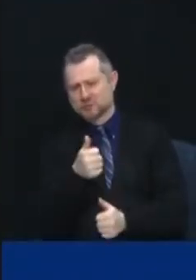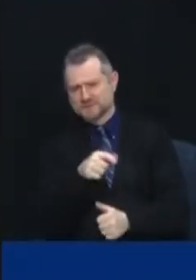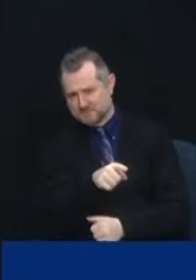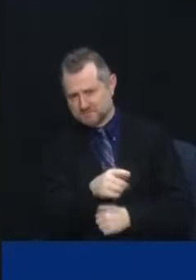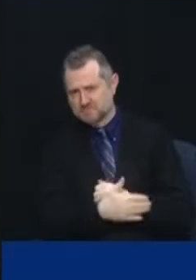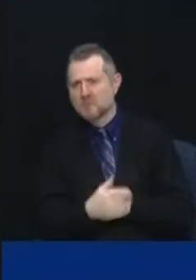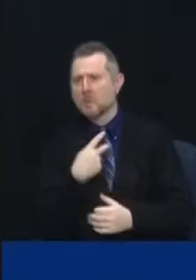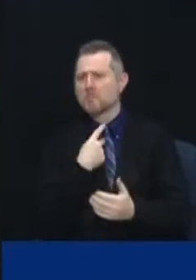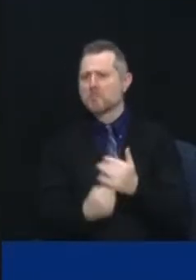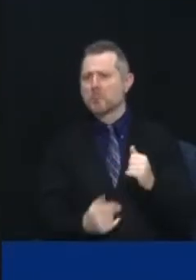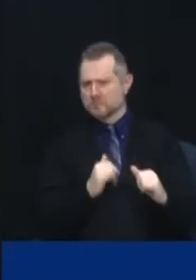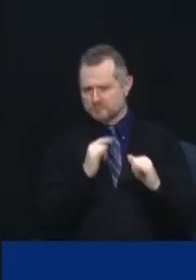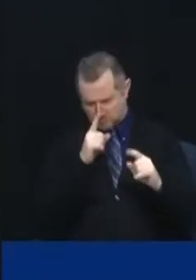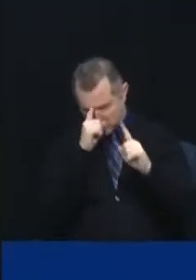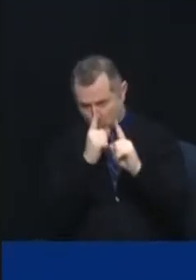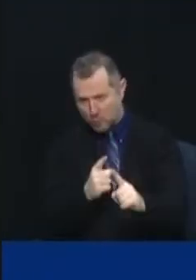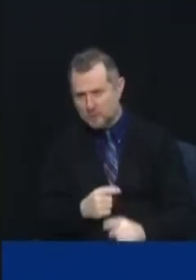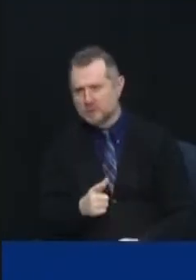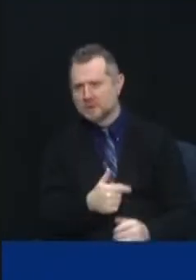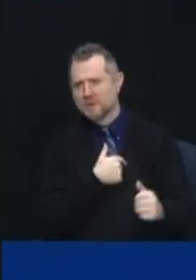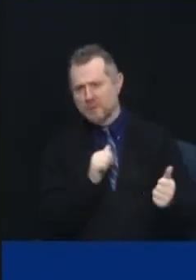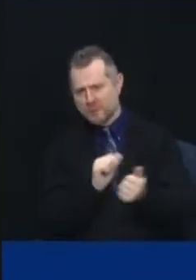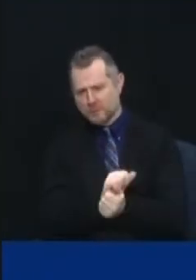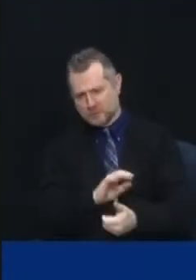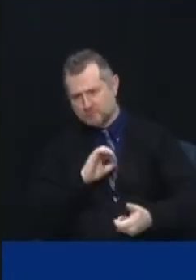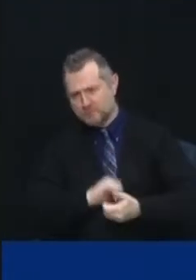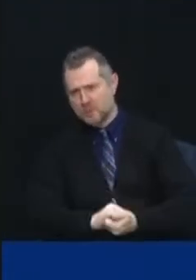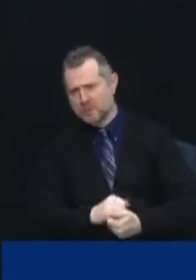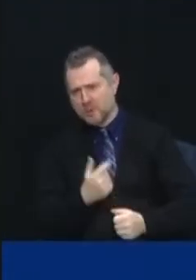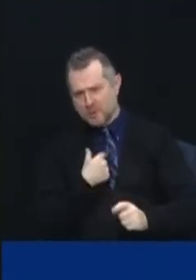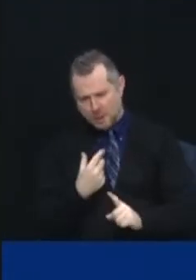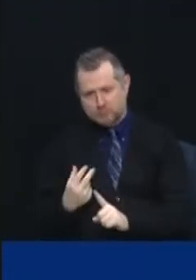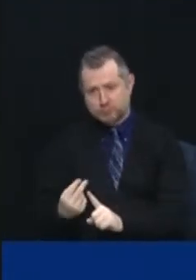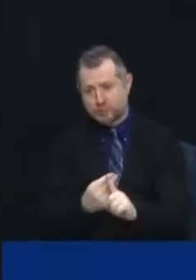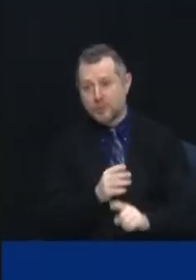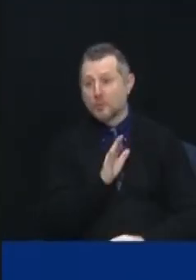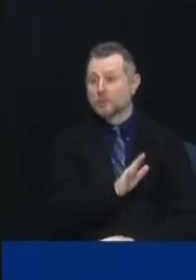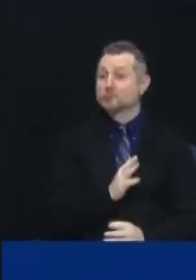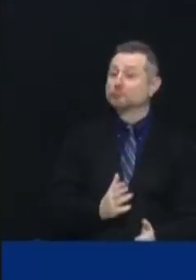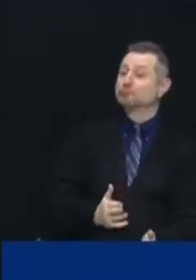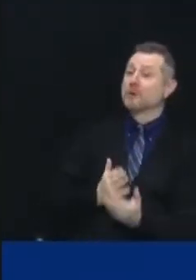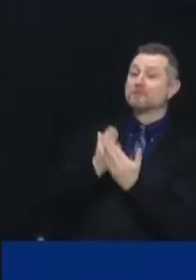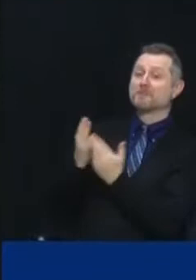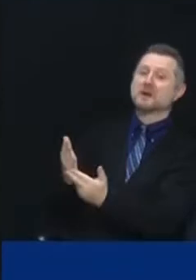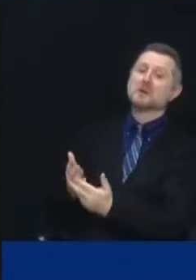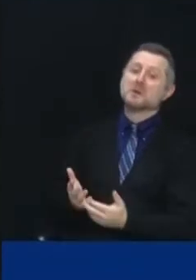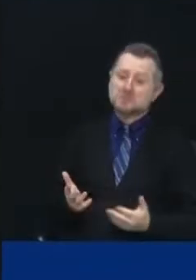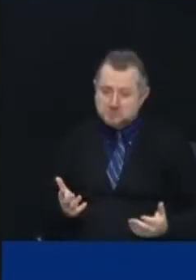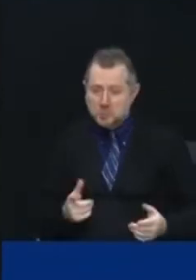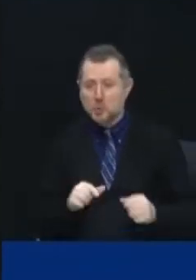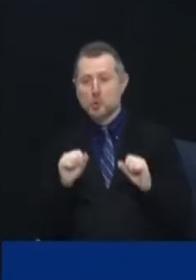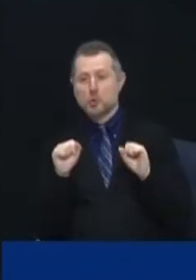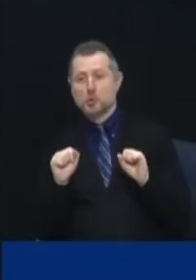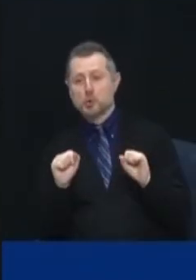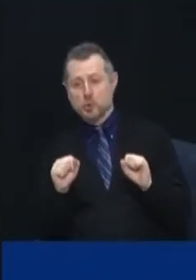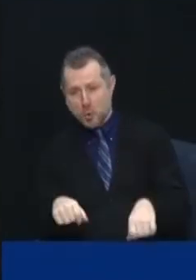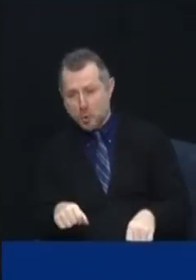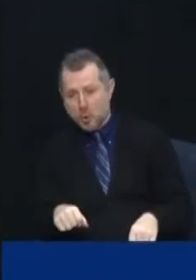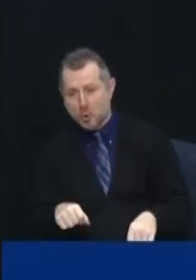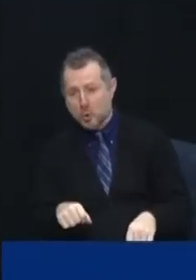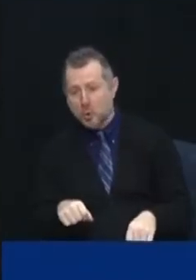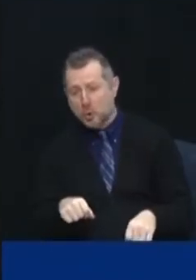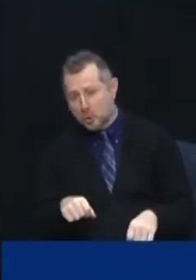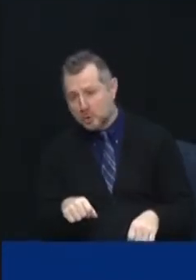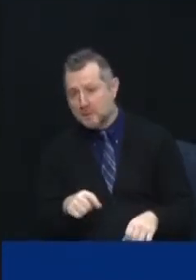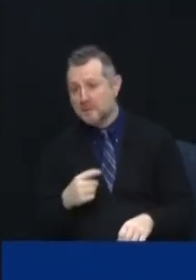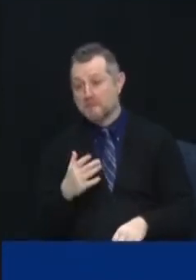on the vaccinations, et cetera. I think his recommendation is plausible. I said it's just